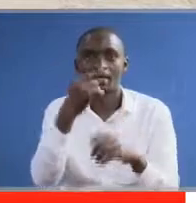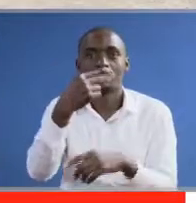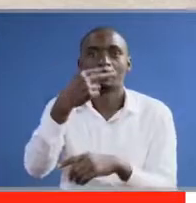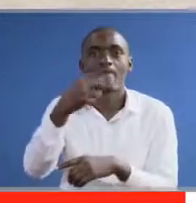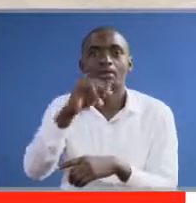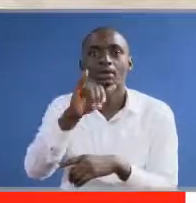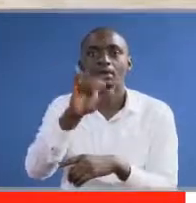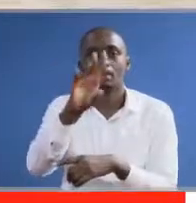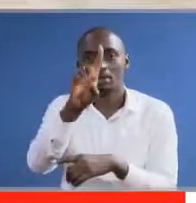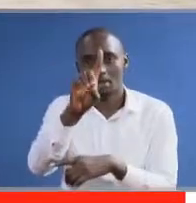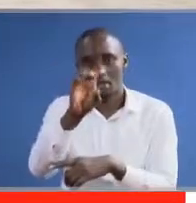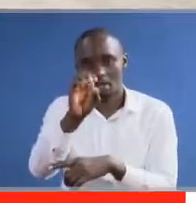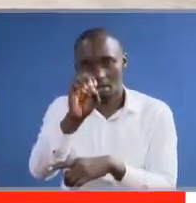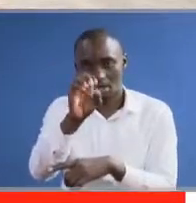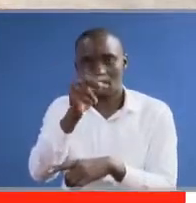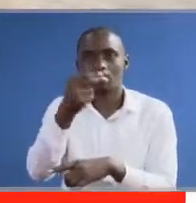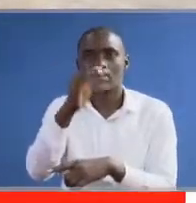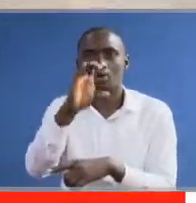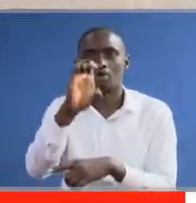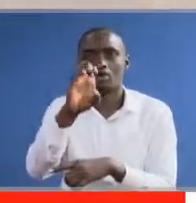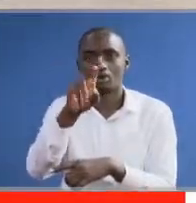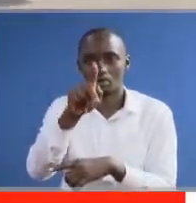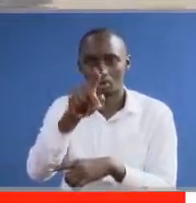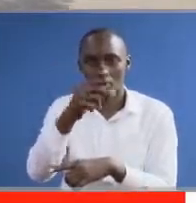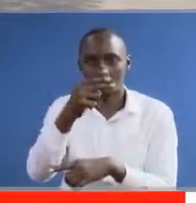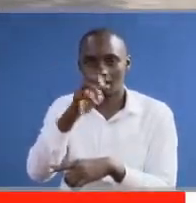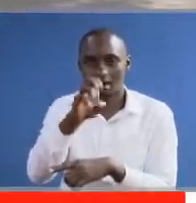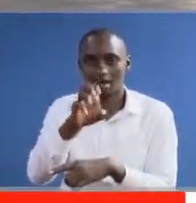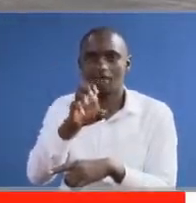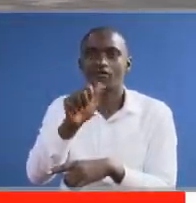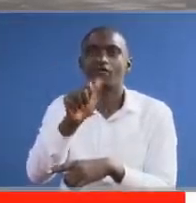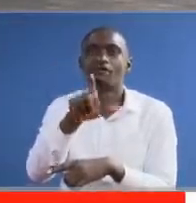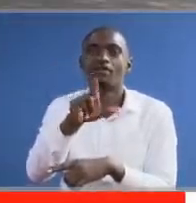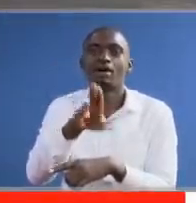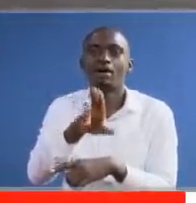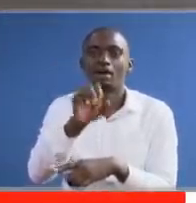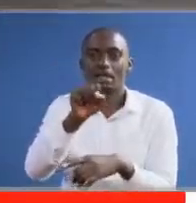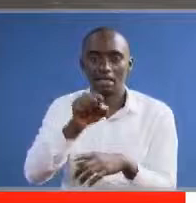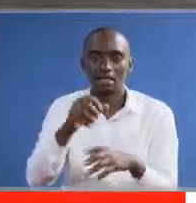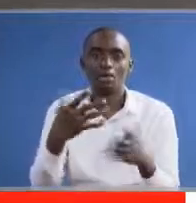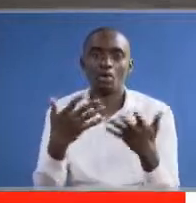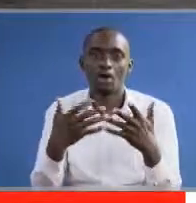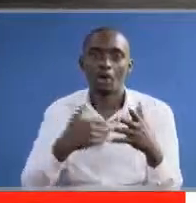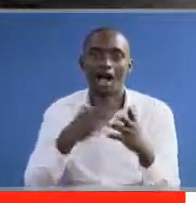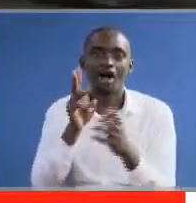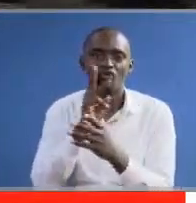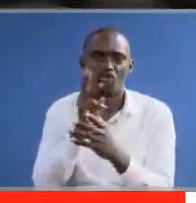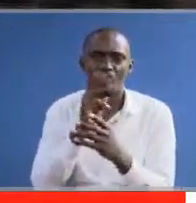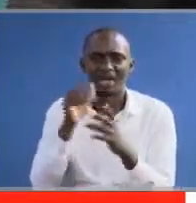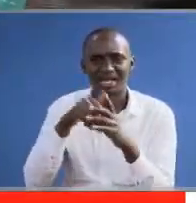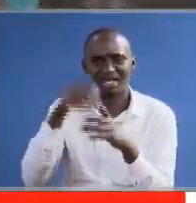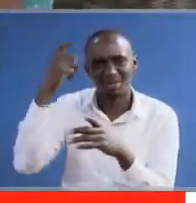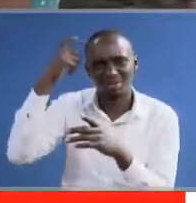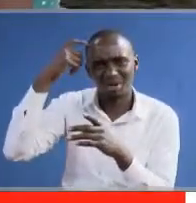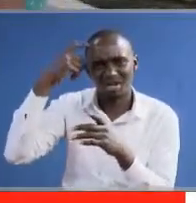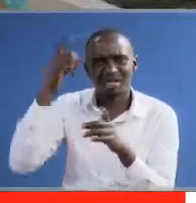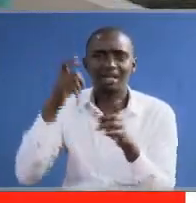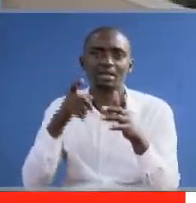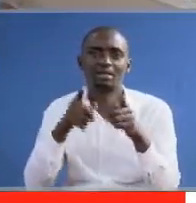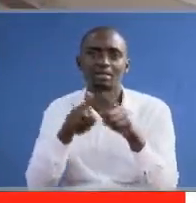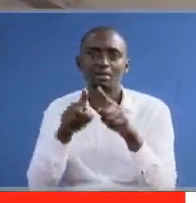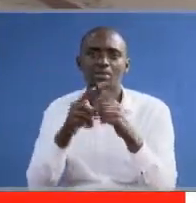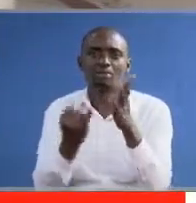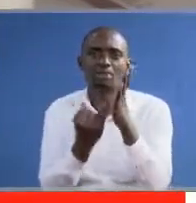a condition in which excess cerebrospinal fluid builds up within the ventricles of the brain and may